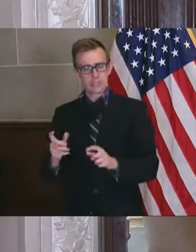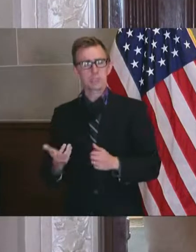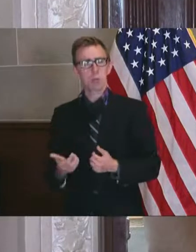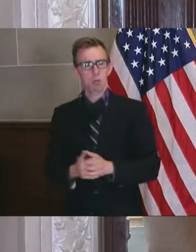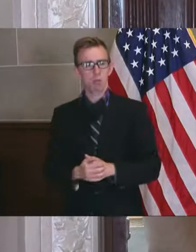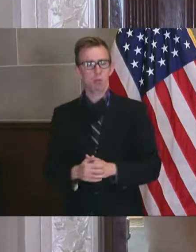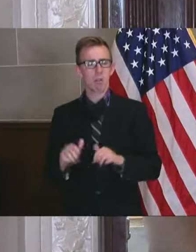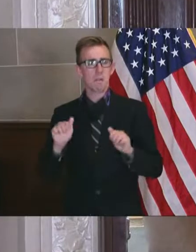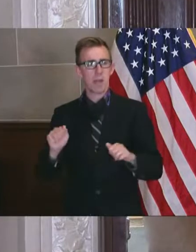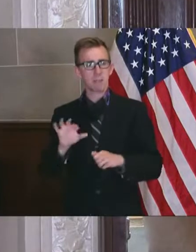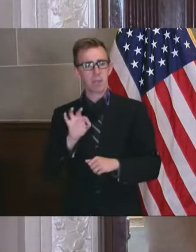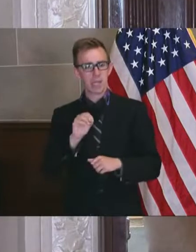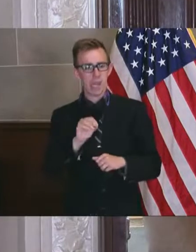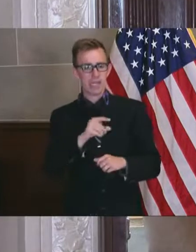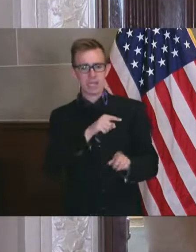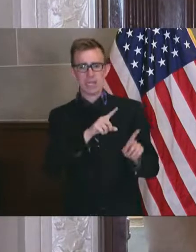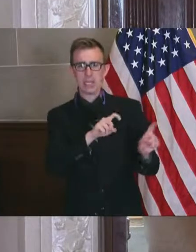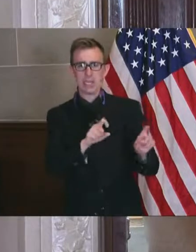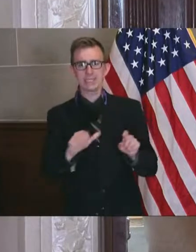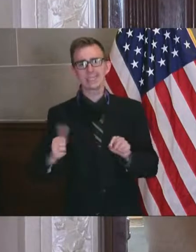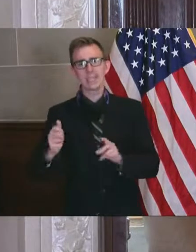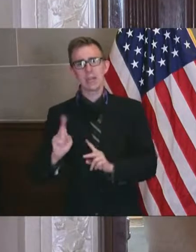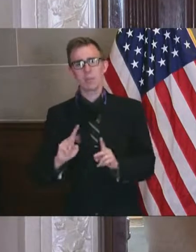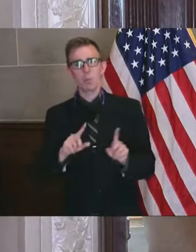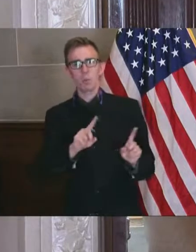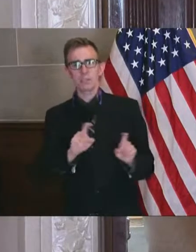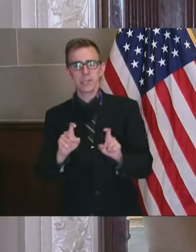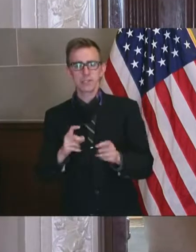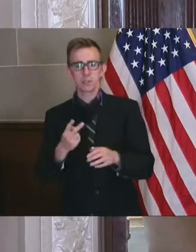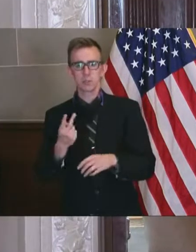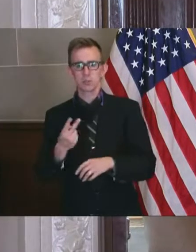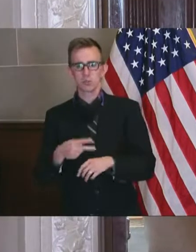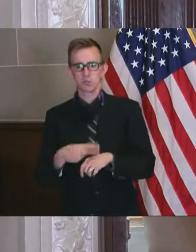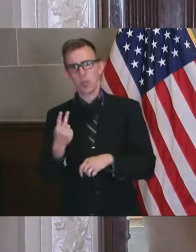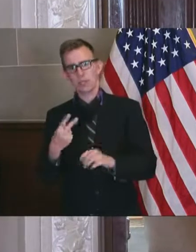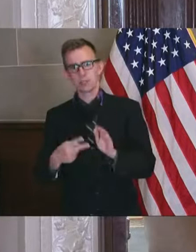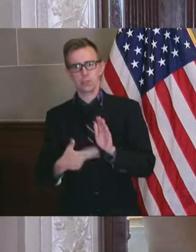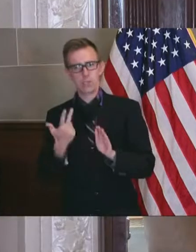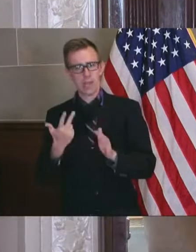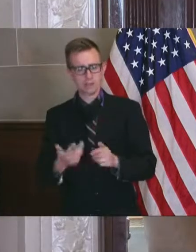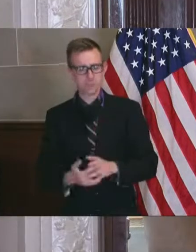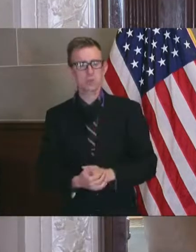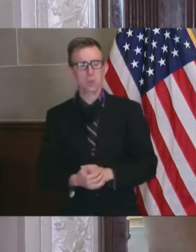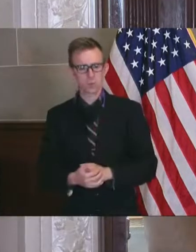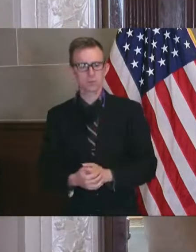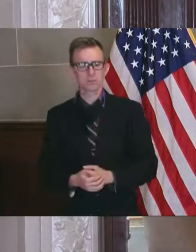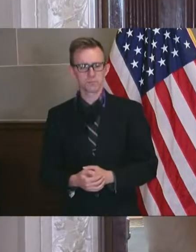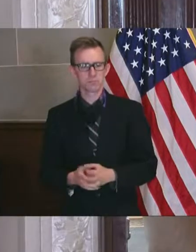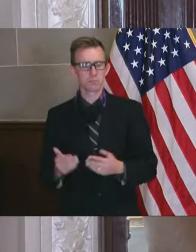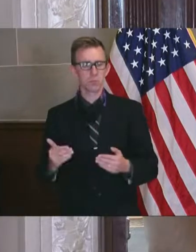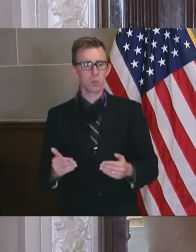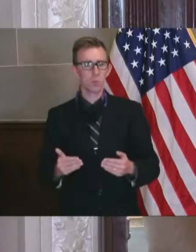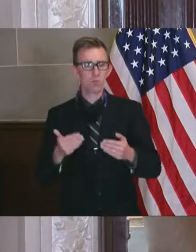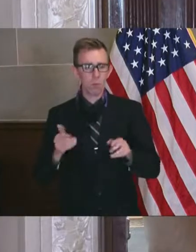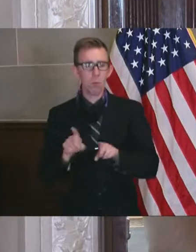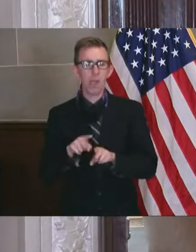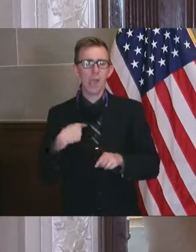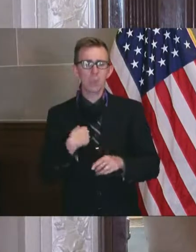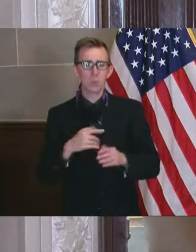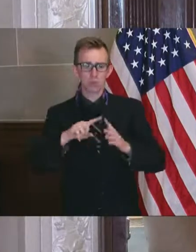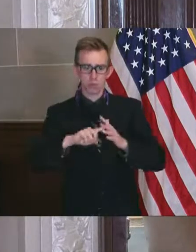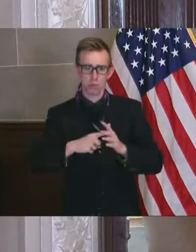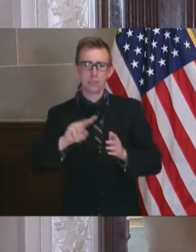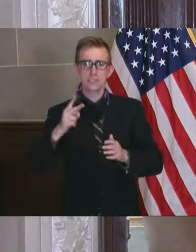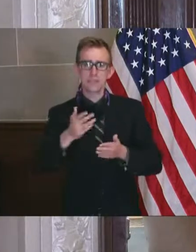might have been 90 cases, but 10 of those people were getting tested 2 or 3 times. And so going forward, as we move into this second phase,